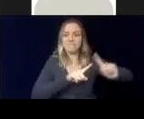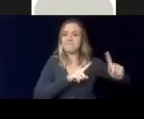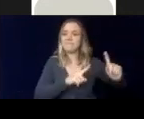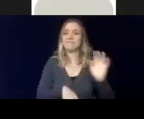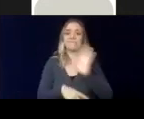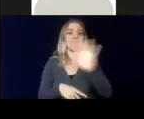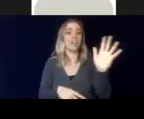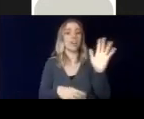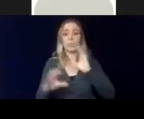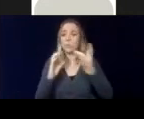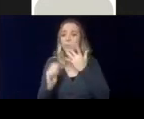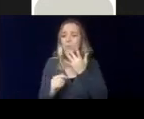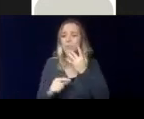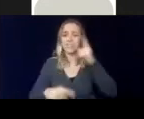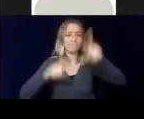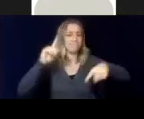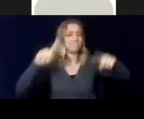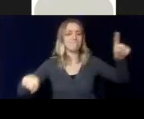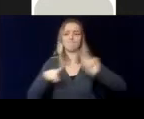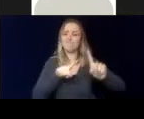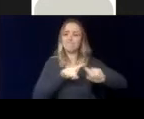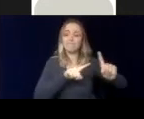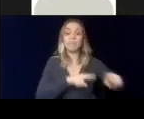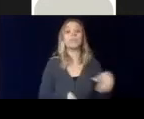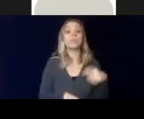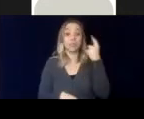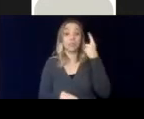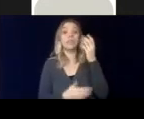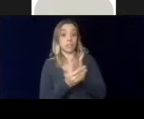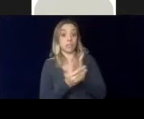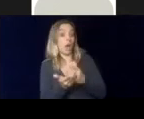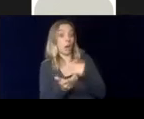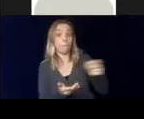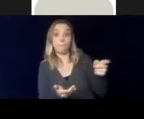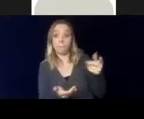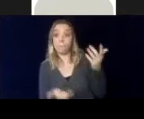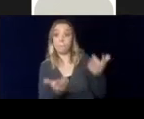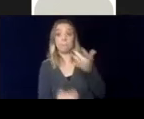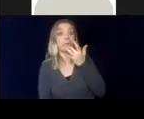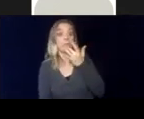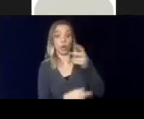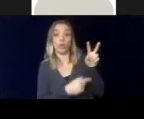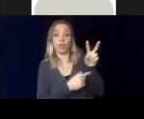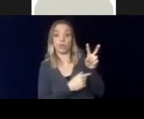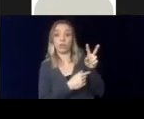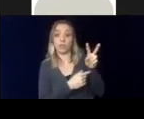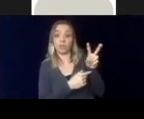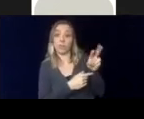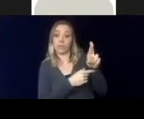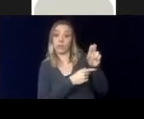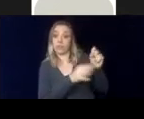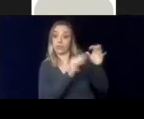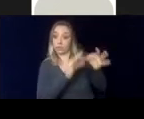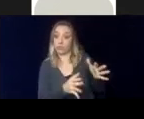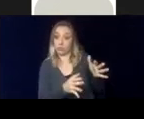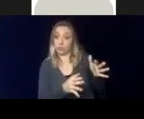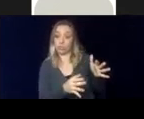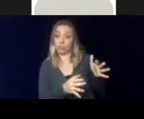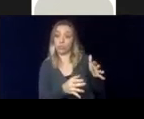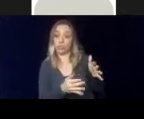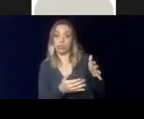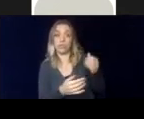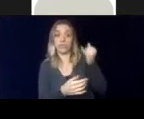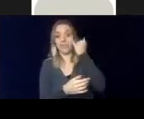preferences. So some might actually request a video relay service operator if you're going to do a standard